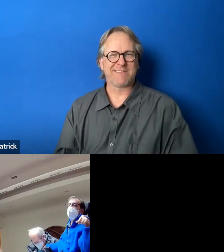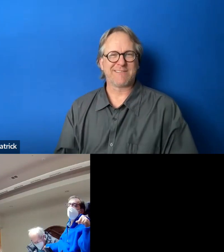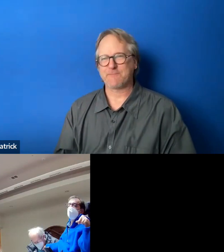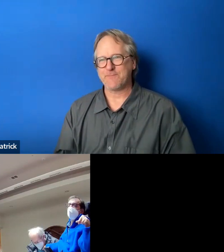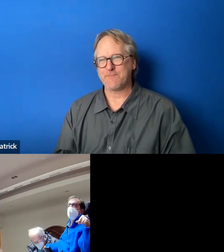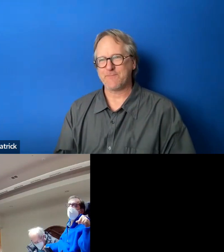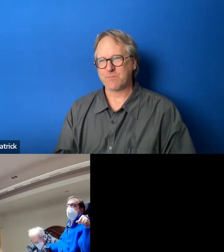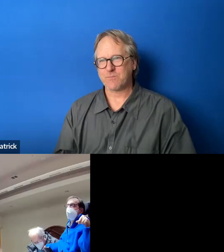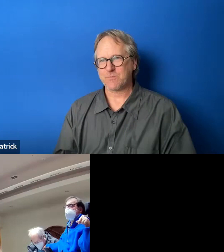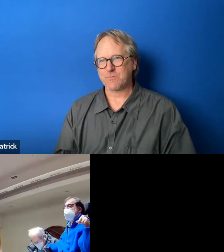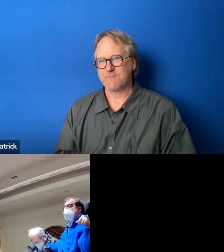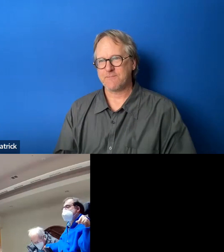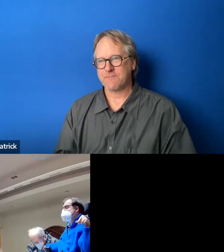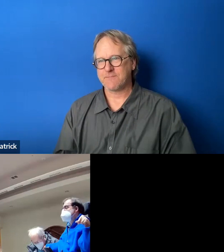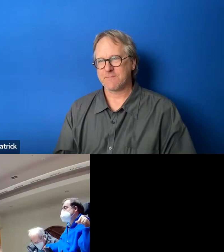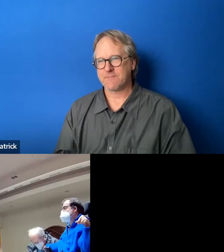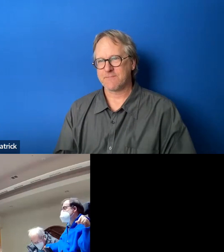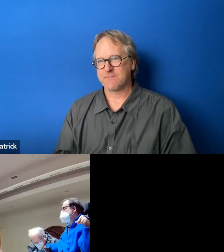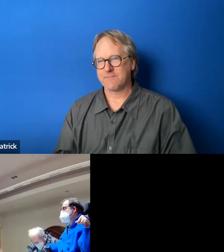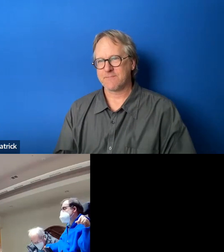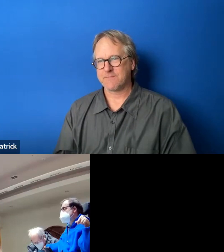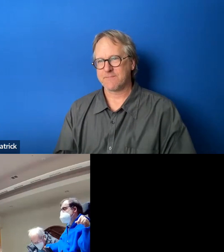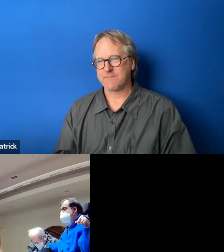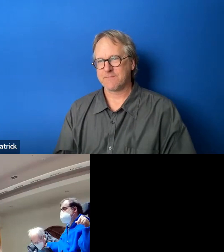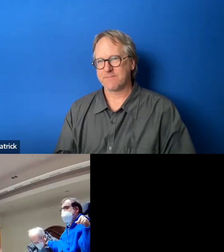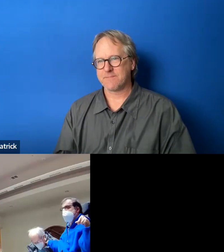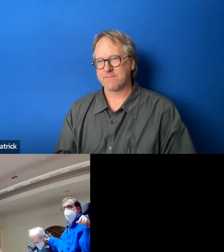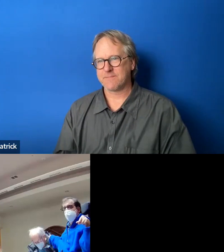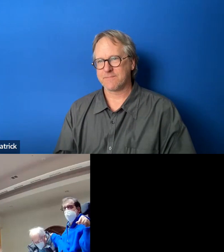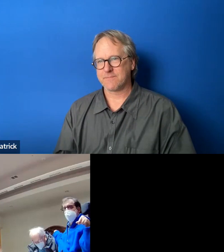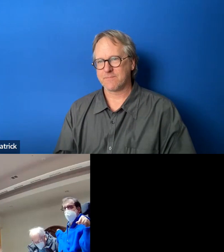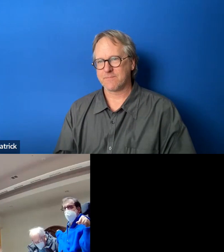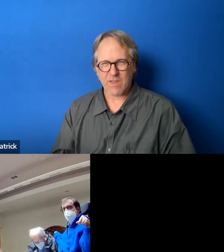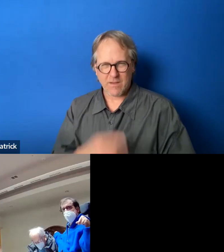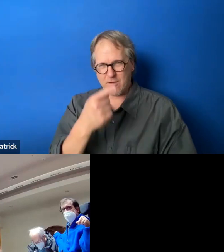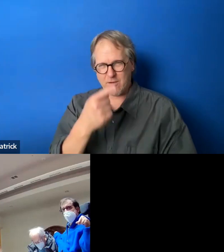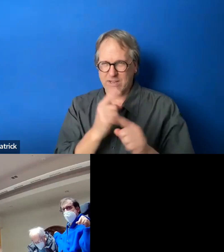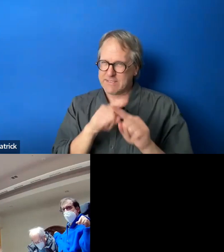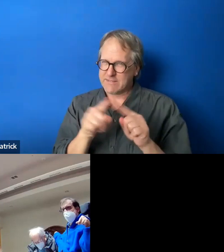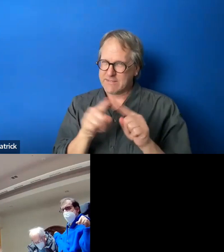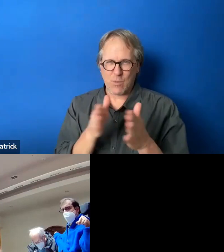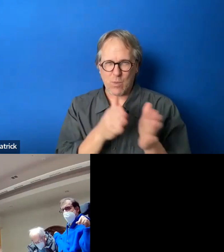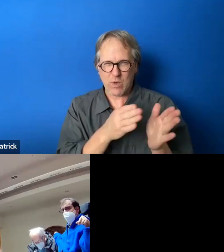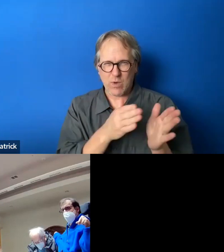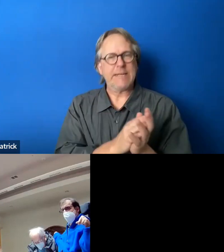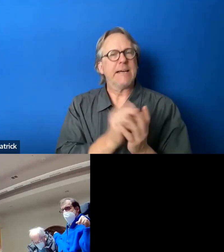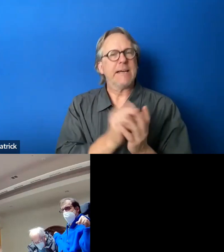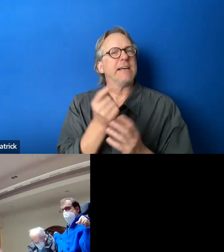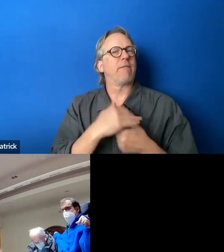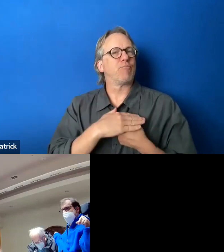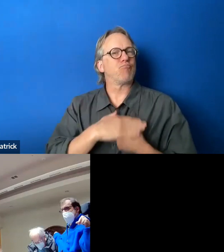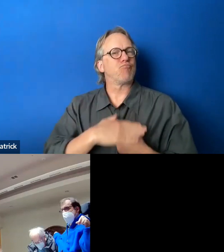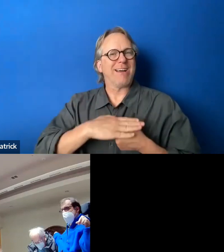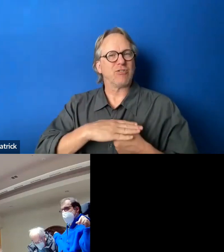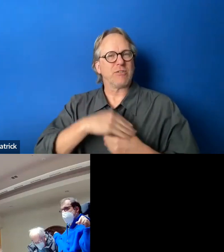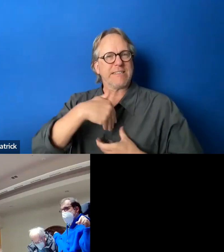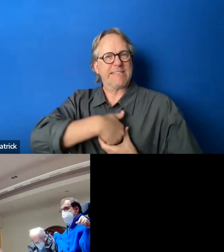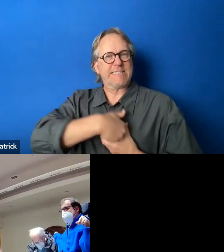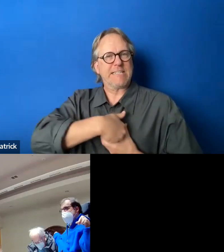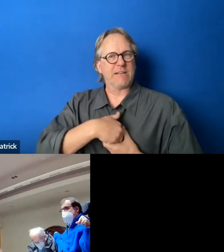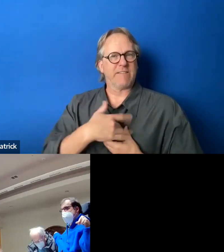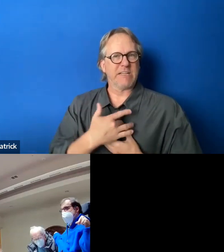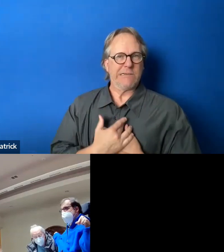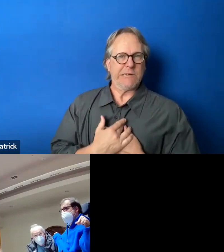You're right. In so many ways, Ian, there's a kind of a pressure that arises from the inside almost